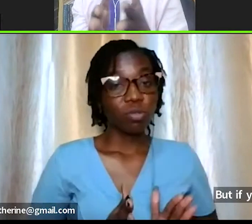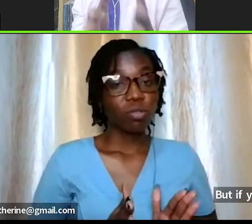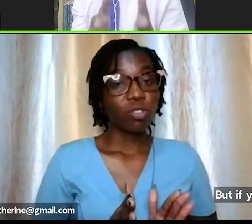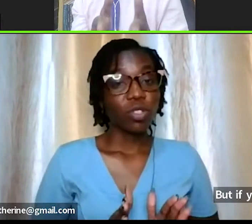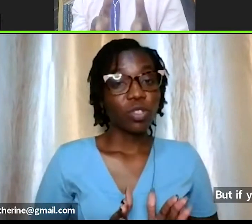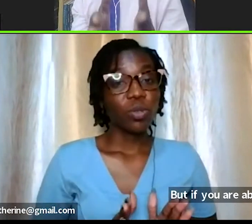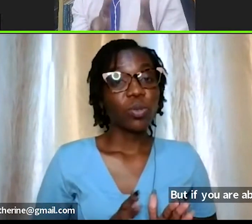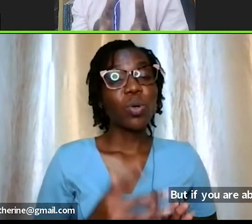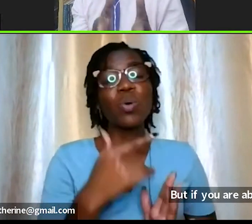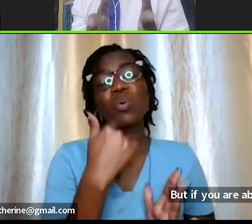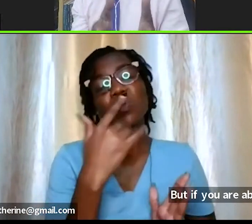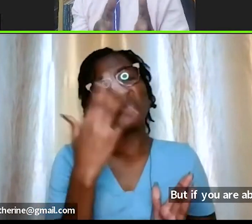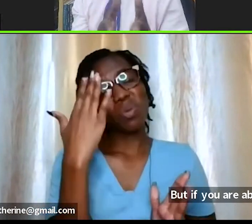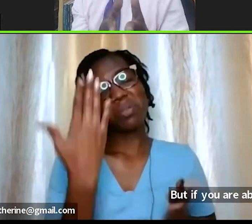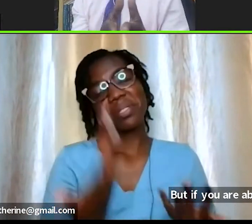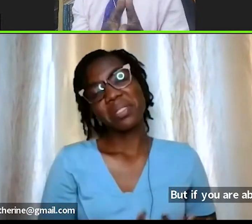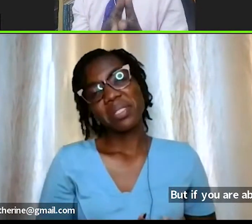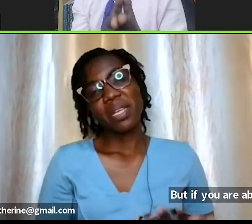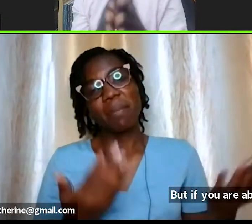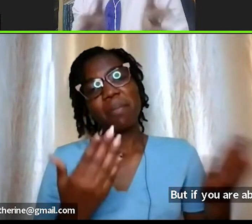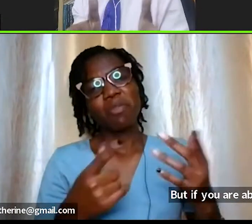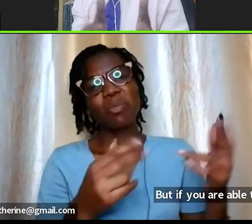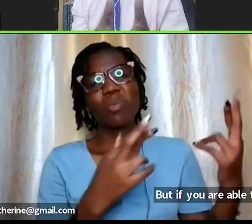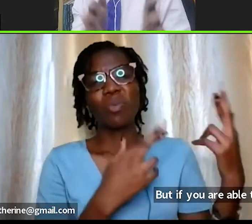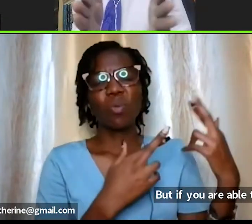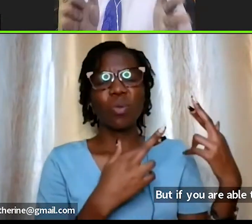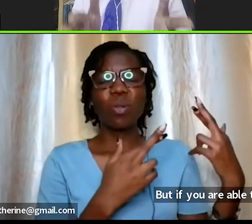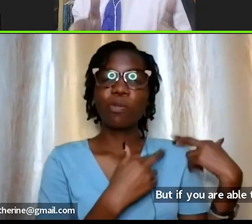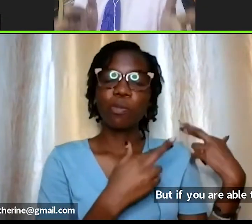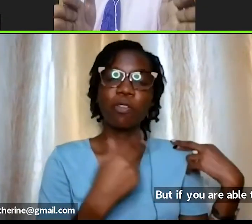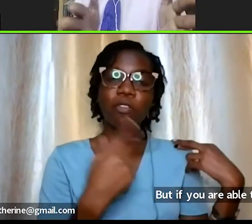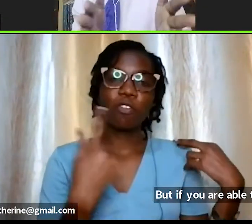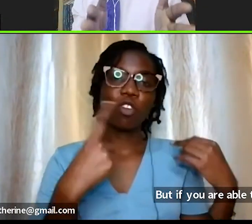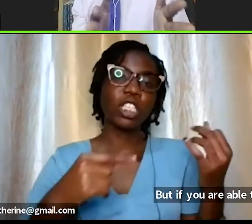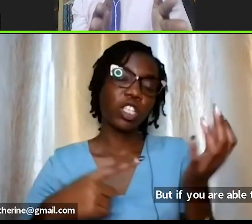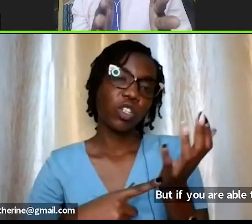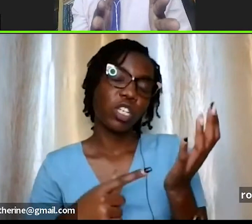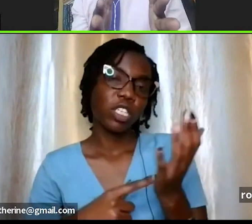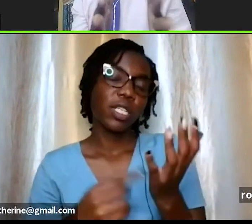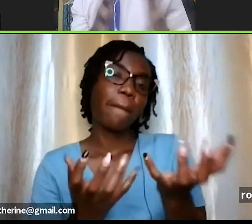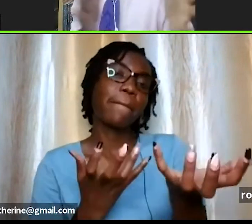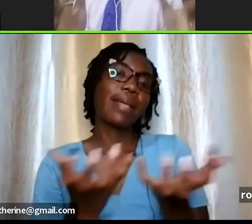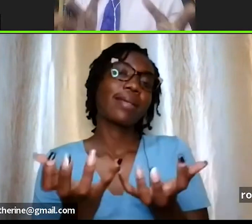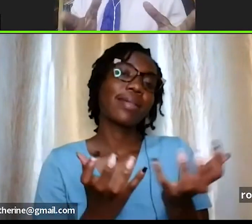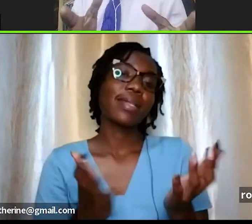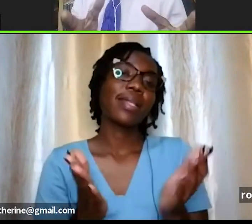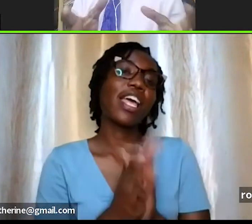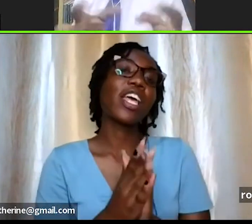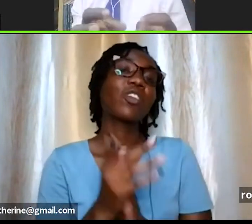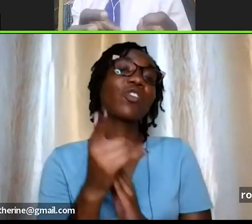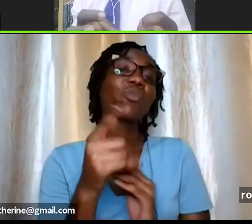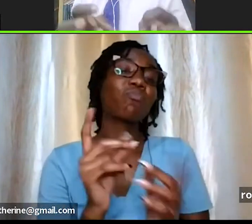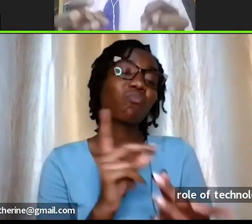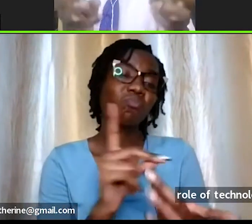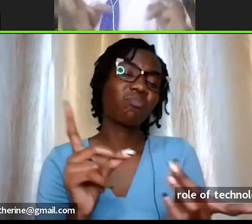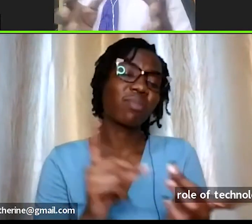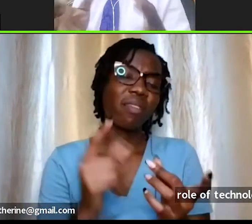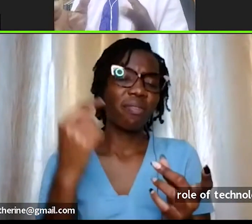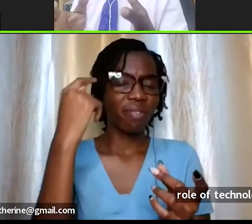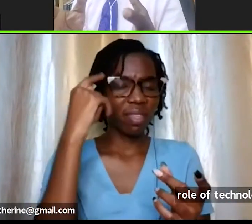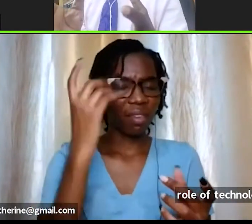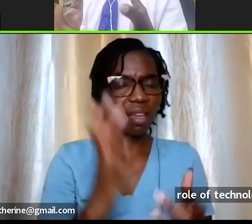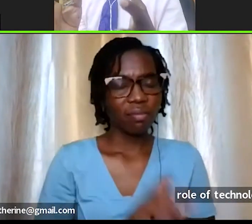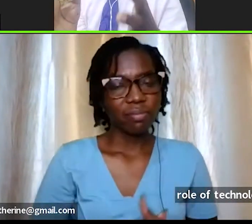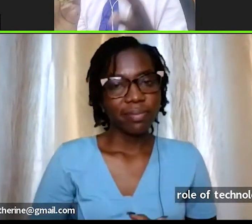knows what is the role of technology in business, then you are a strategic thinker, because that